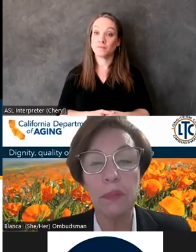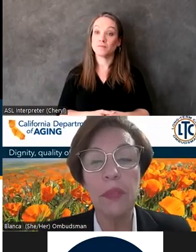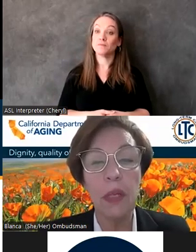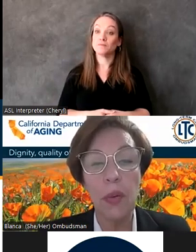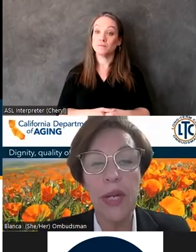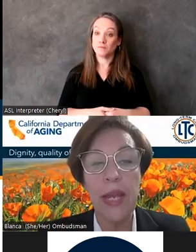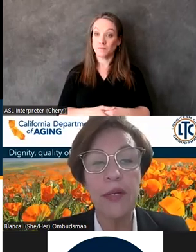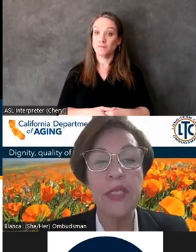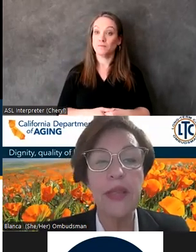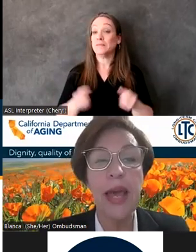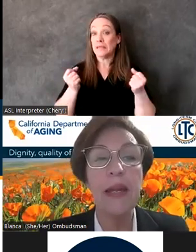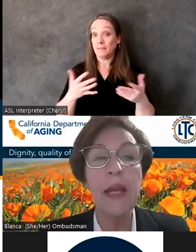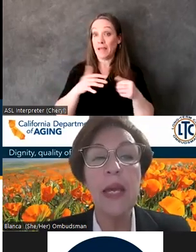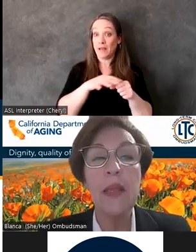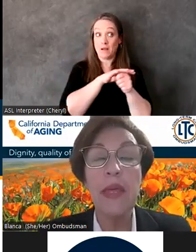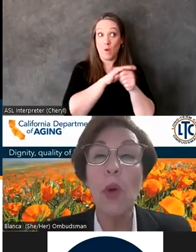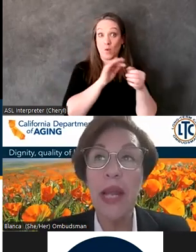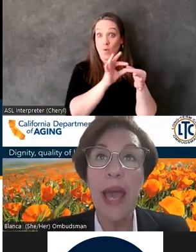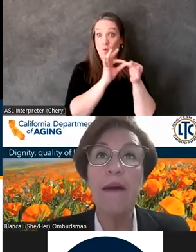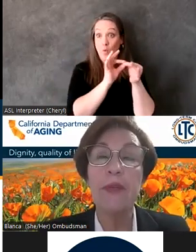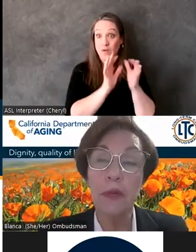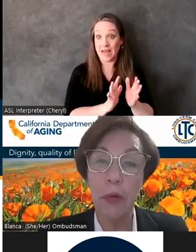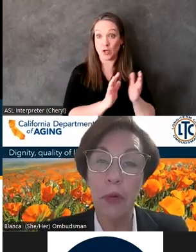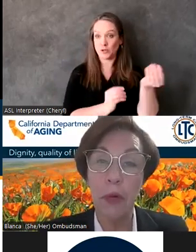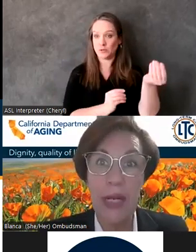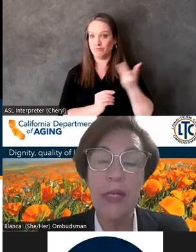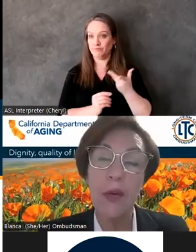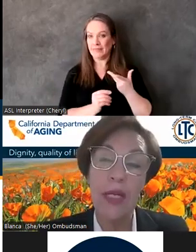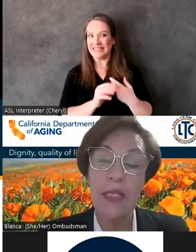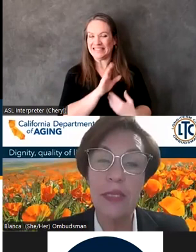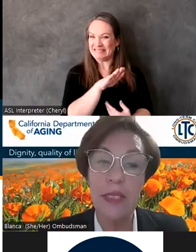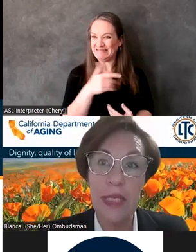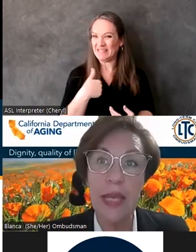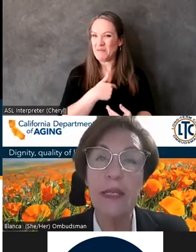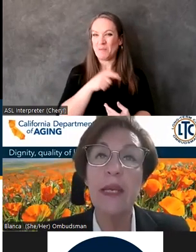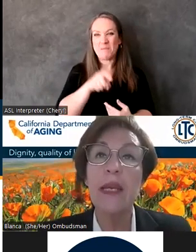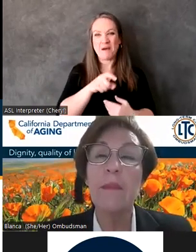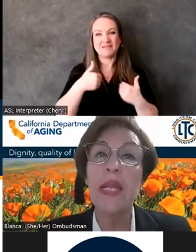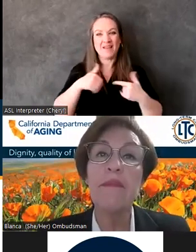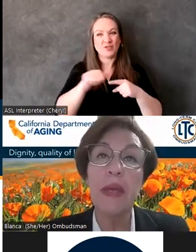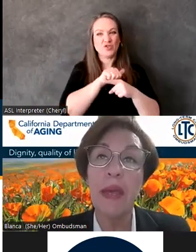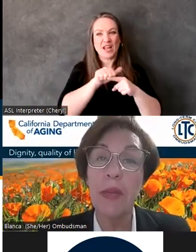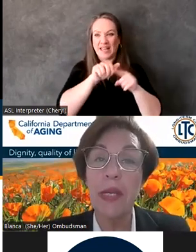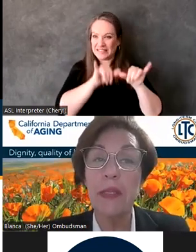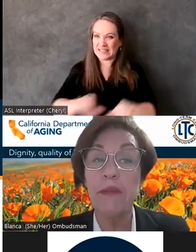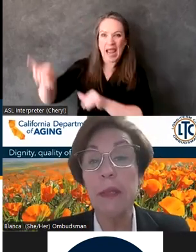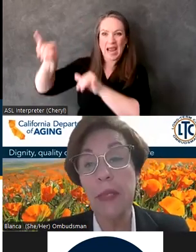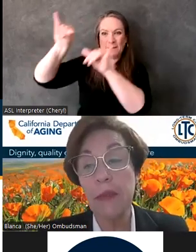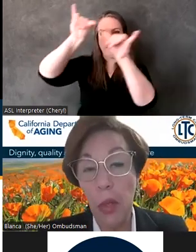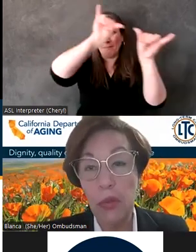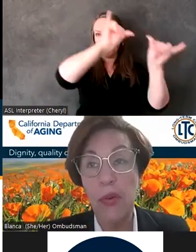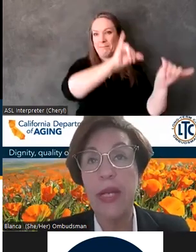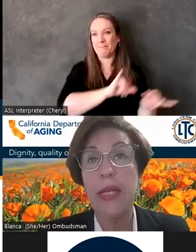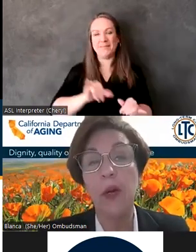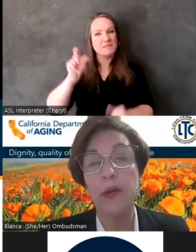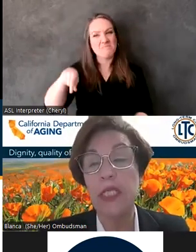local coordinators, that they want to have uniform training across the state. Many of them have been developing their